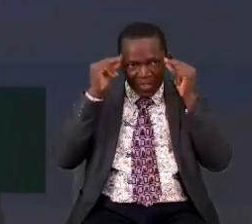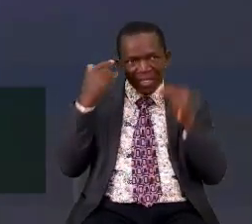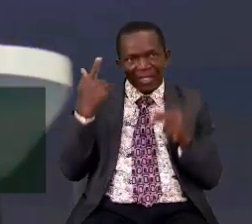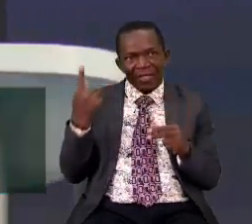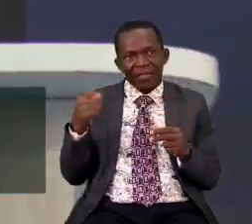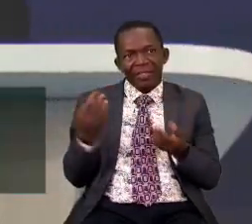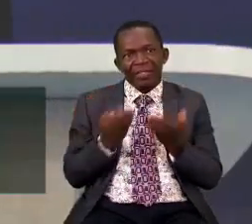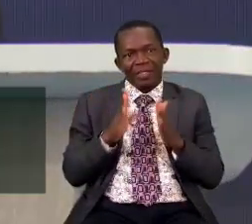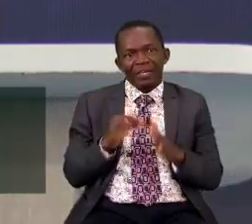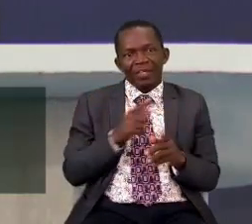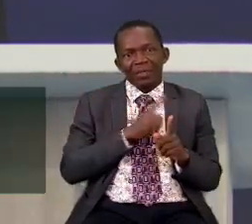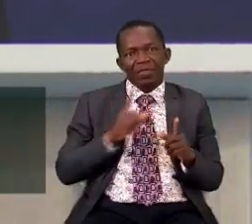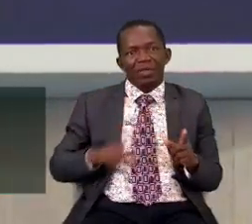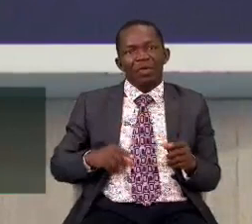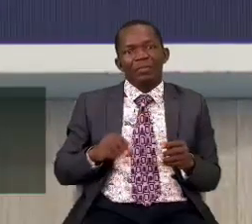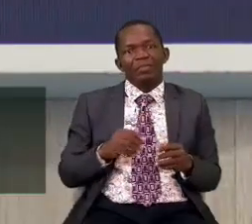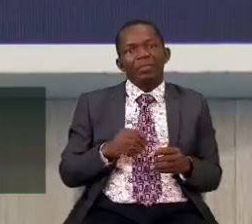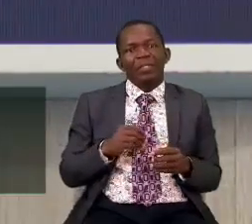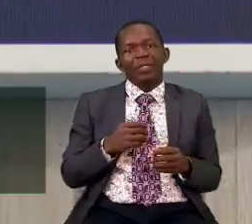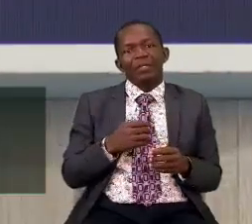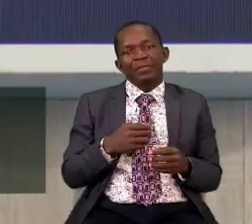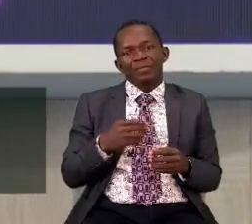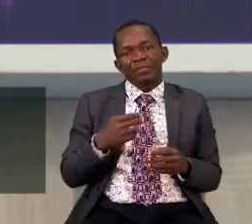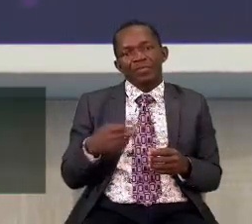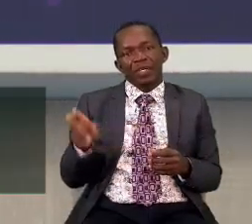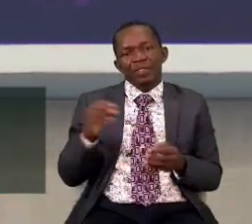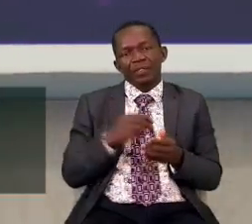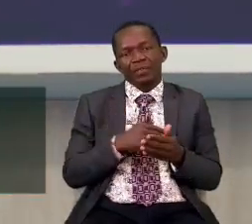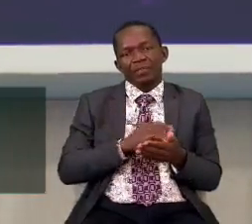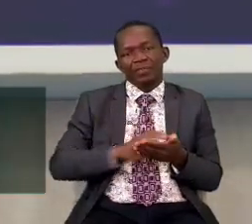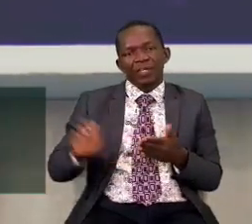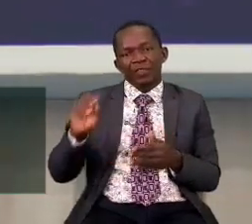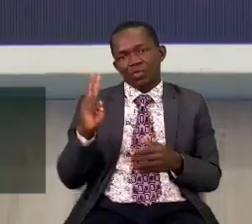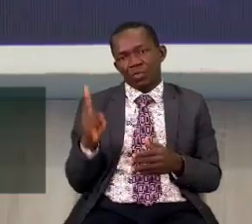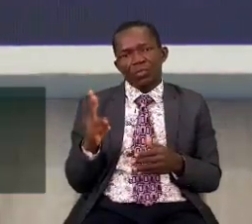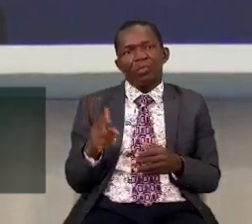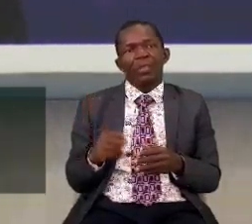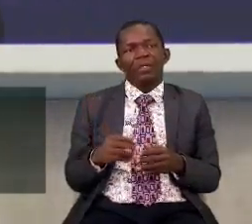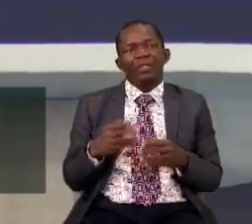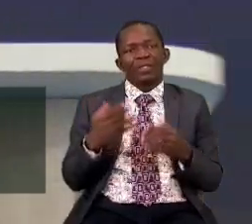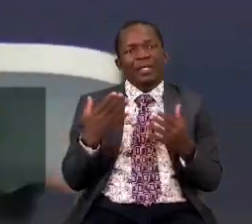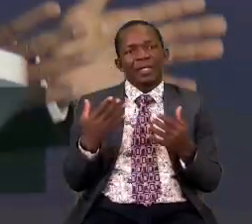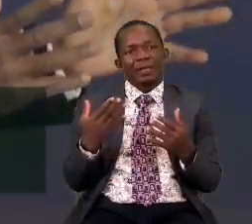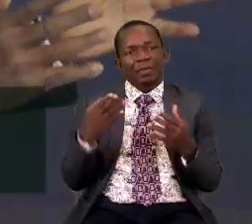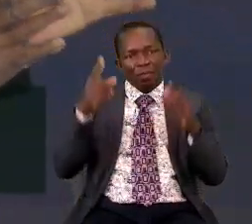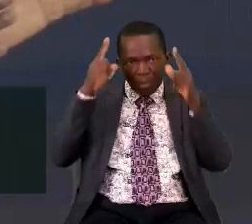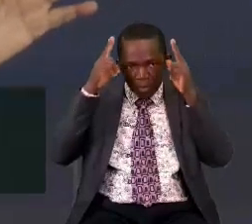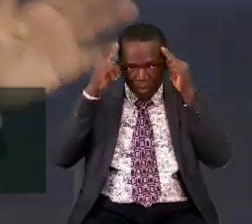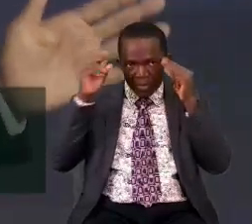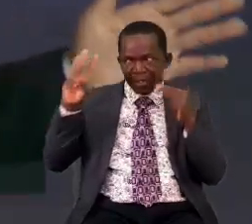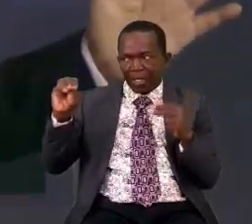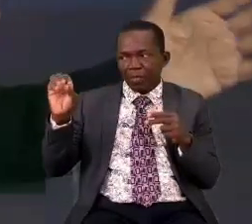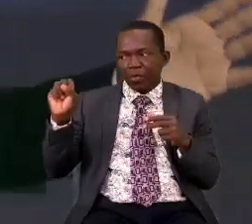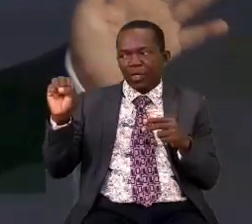is Desh now that's what they don't allow that to confuse you we have